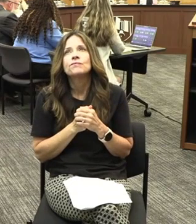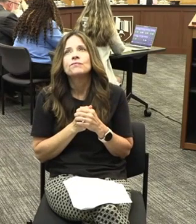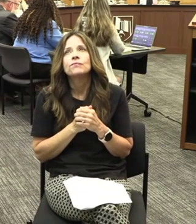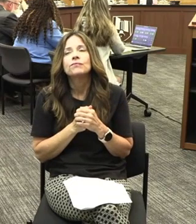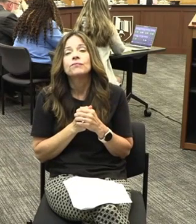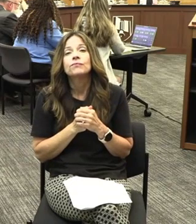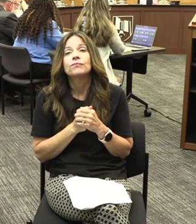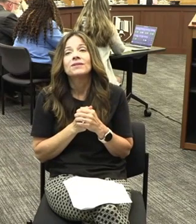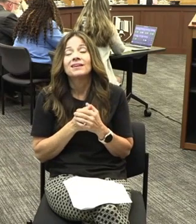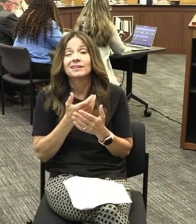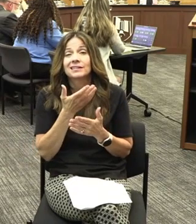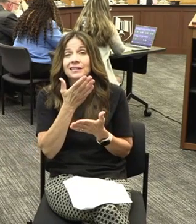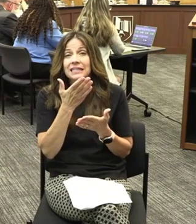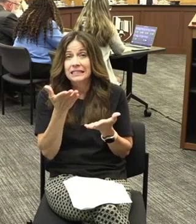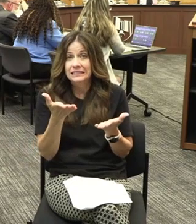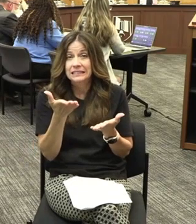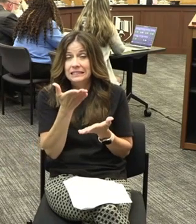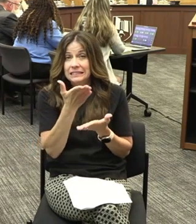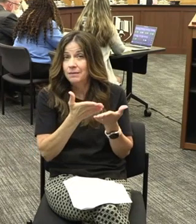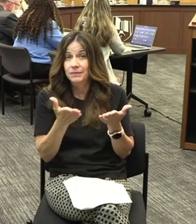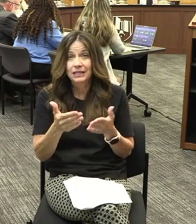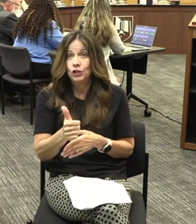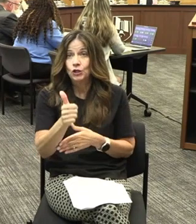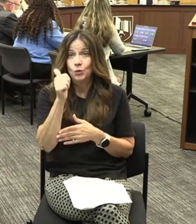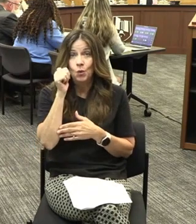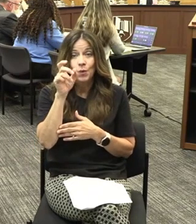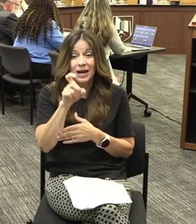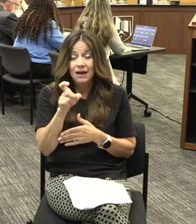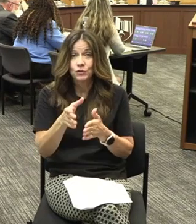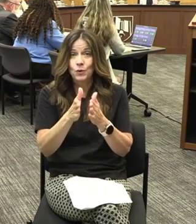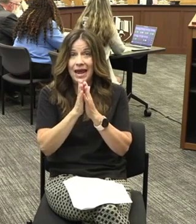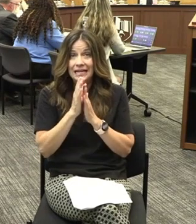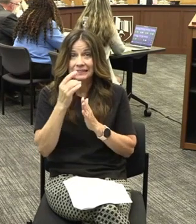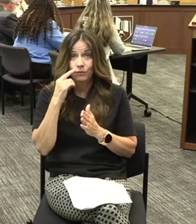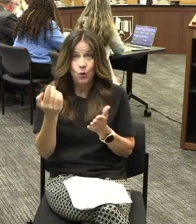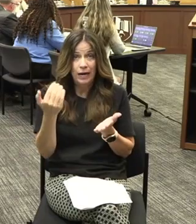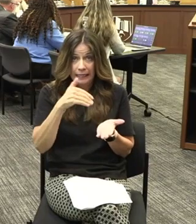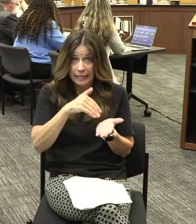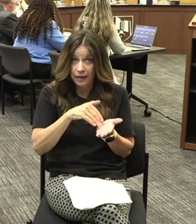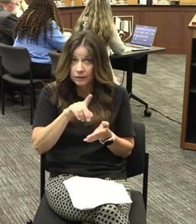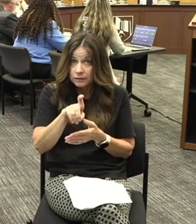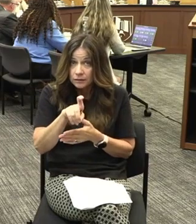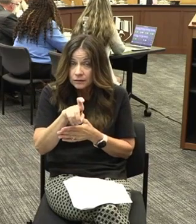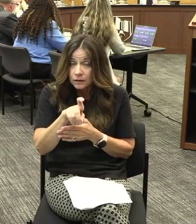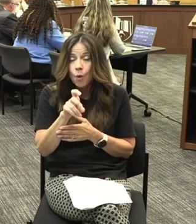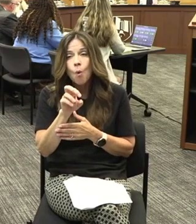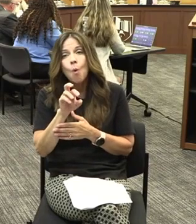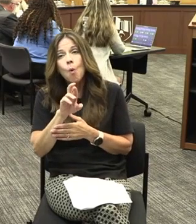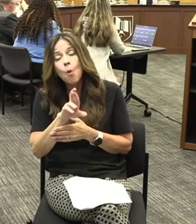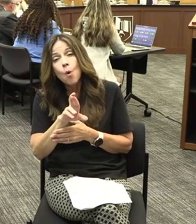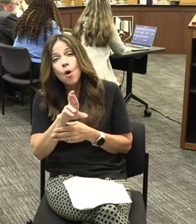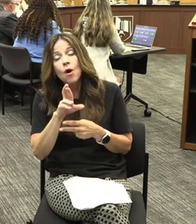it an item that you won't have to ask for it again? Or is it